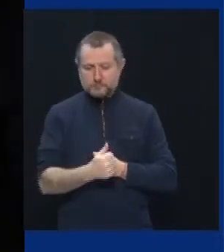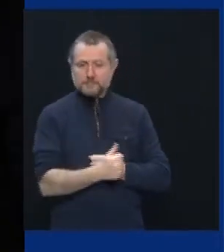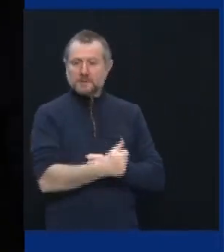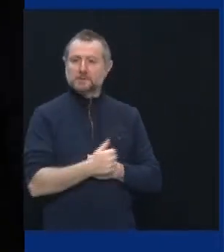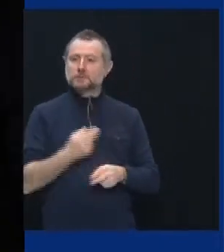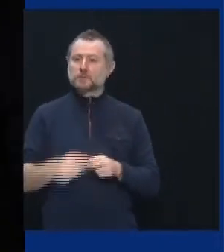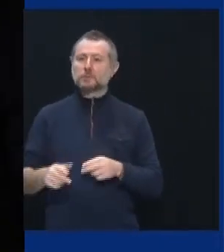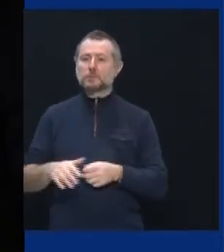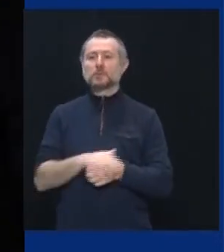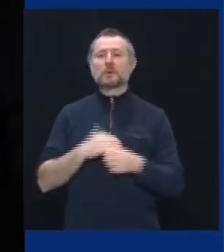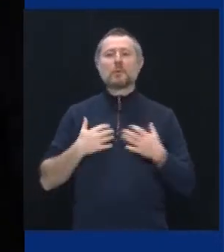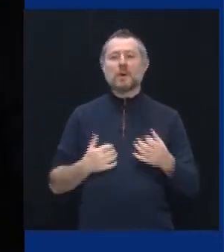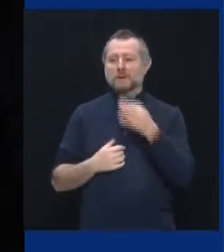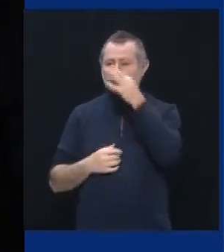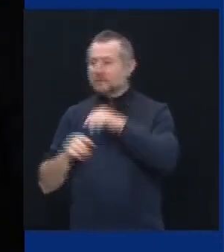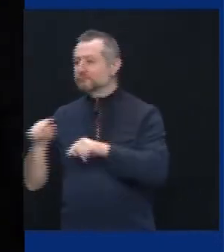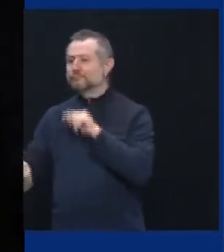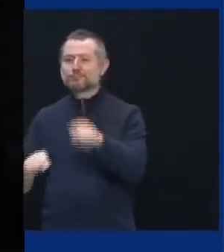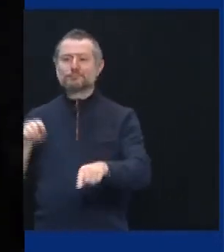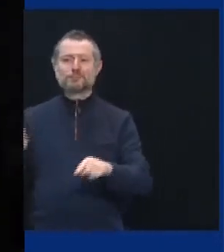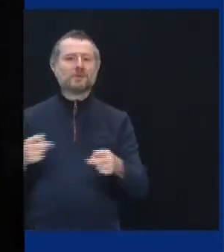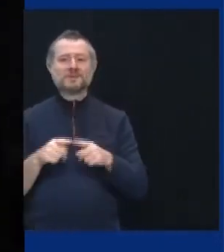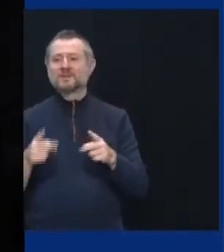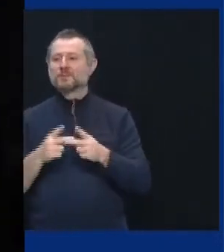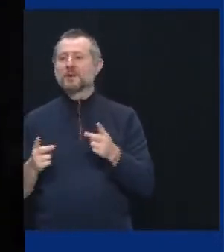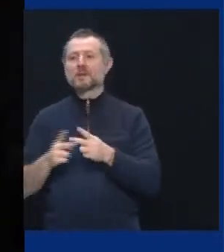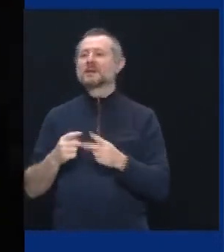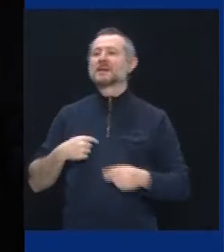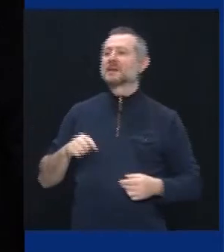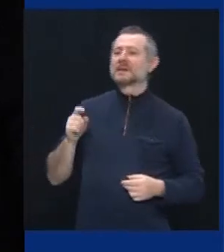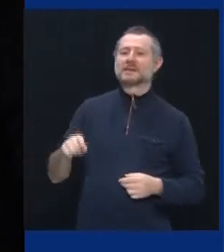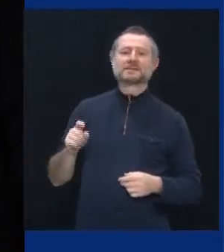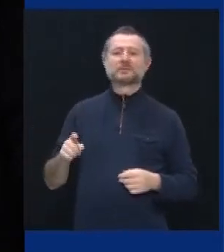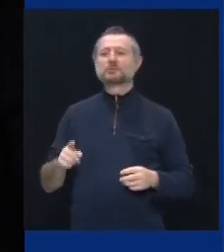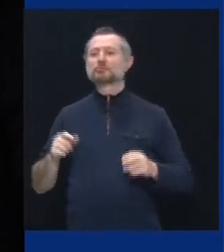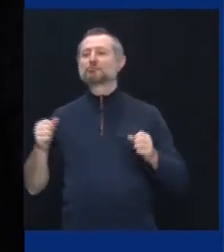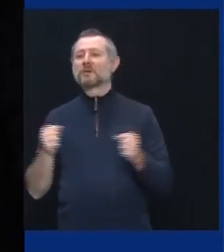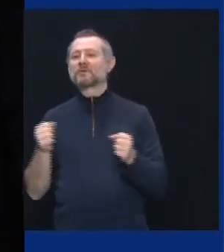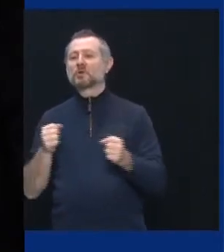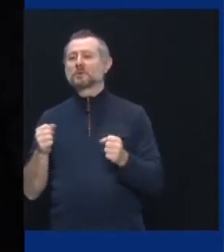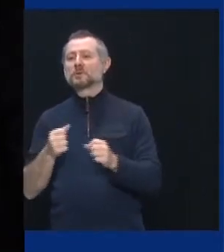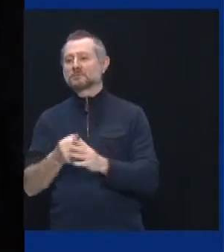armory. But at that time, we needed refrigeration with